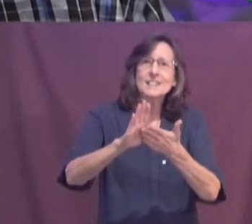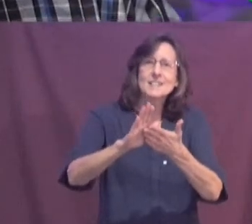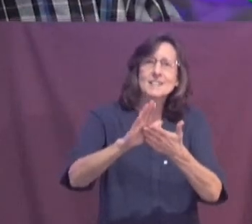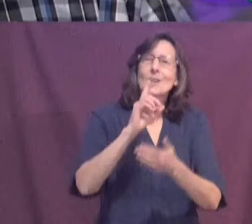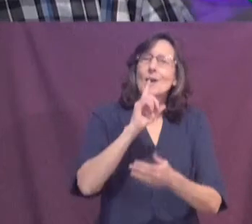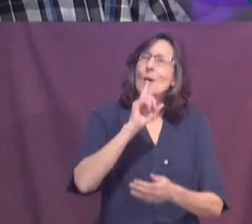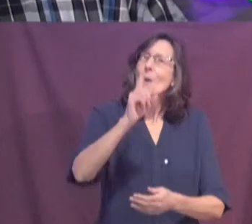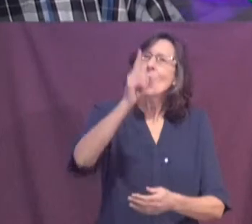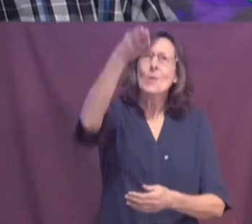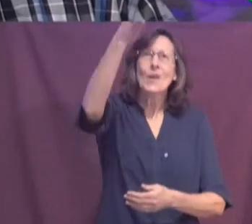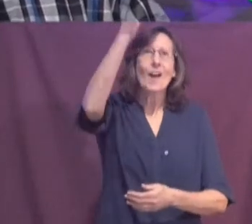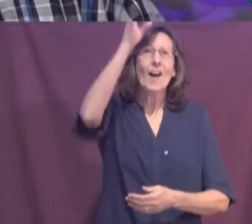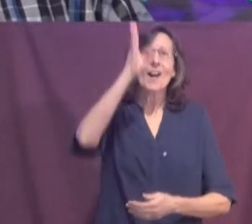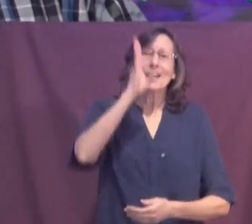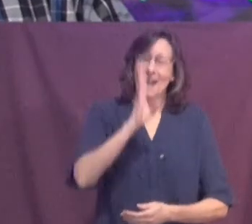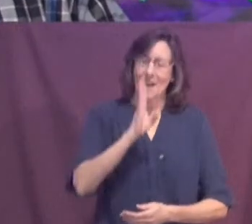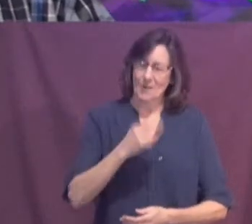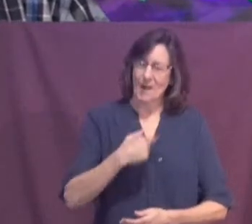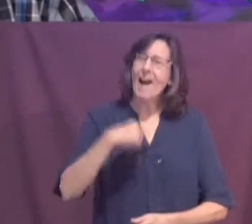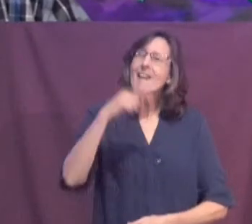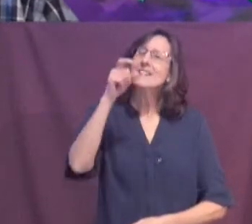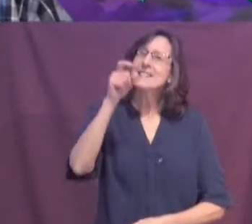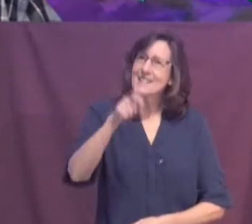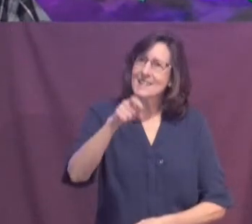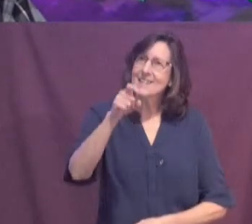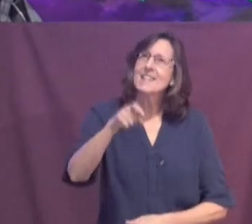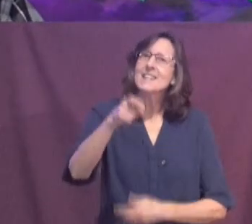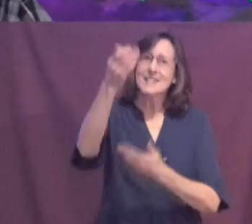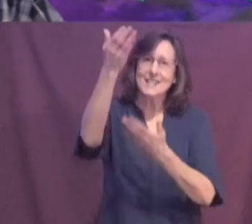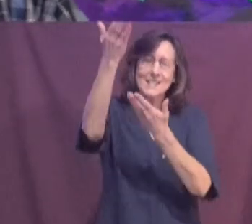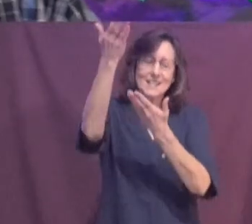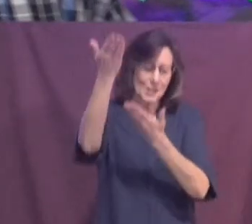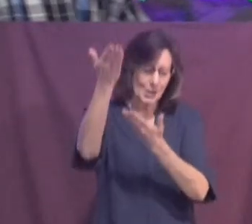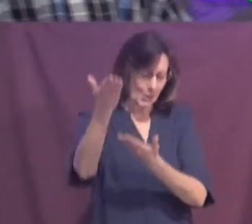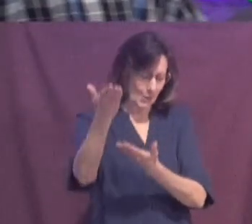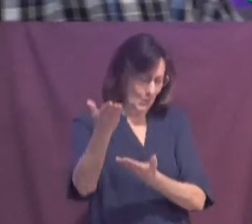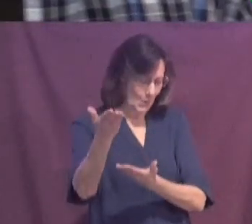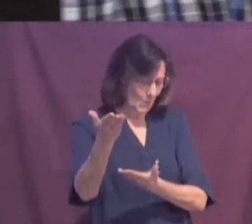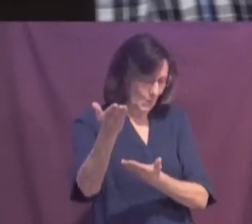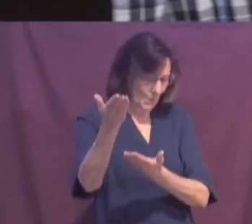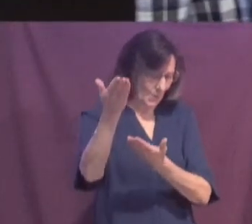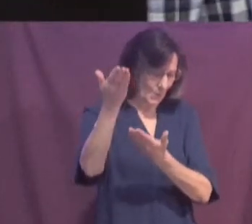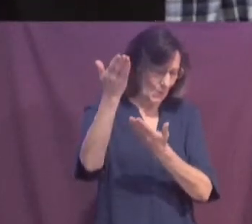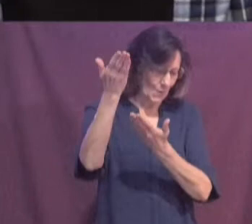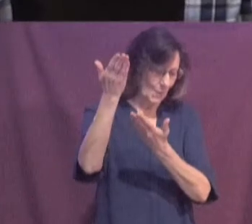righteousness. Oh God, how I need you.